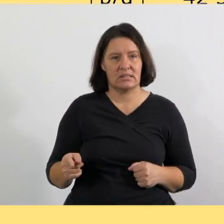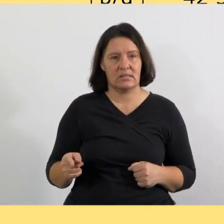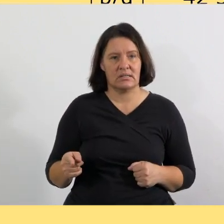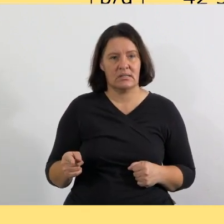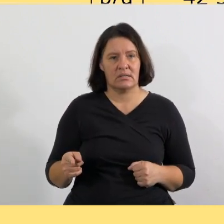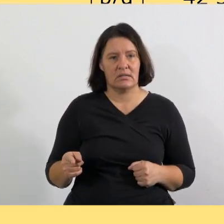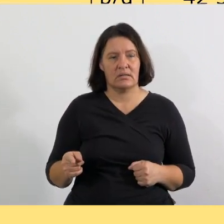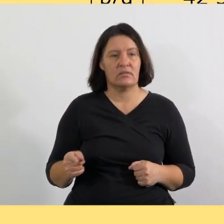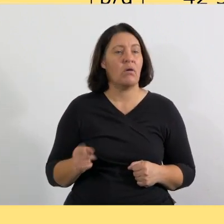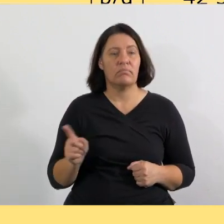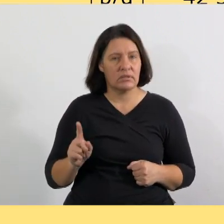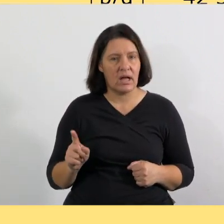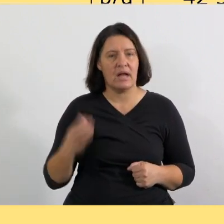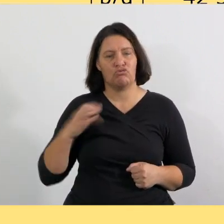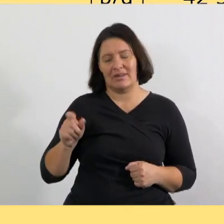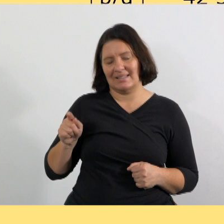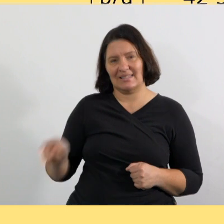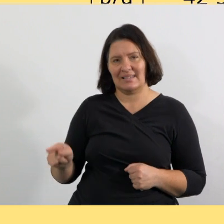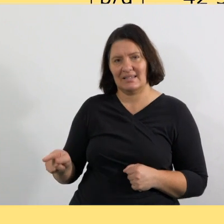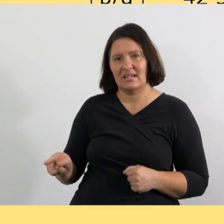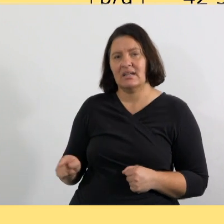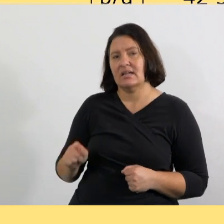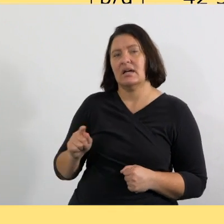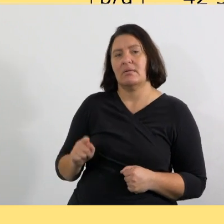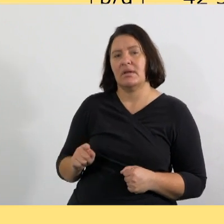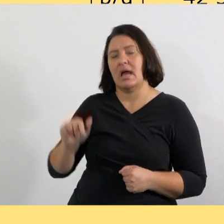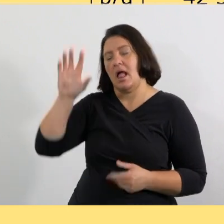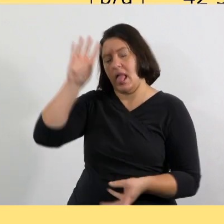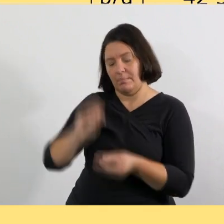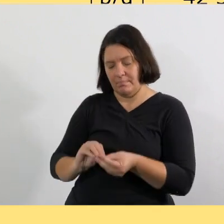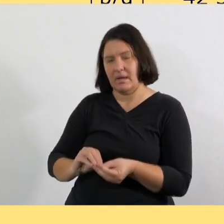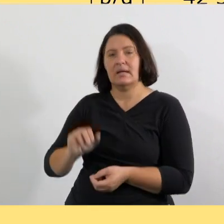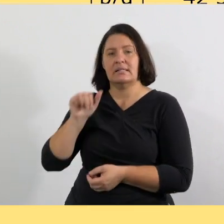the highest amount. In this case, it is your credit side, which gives you